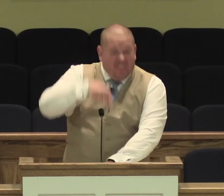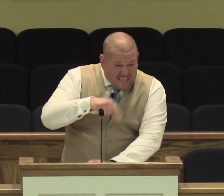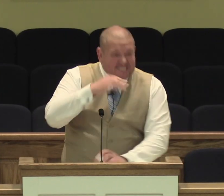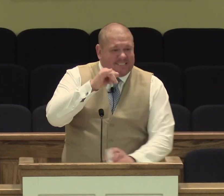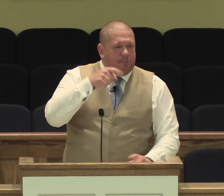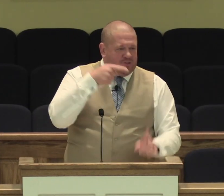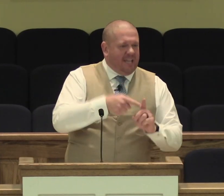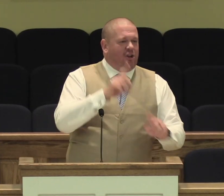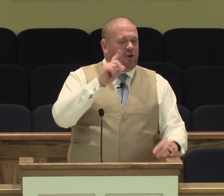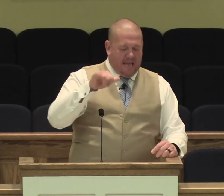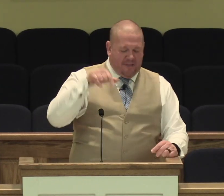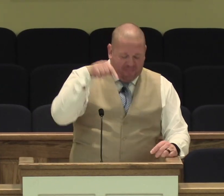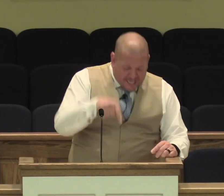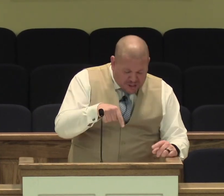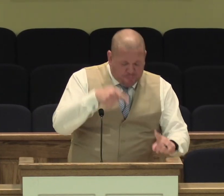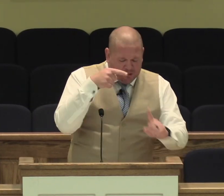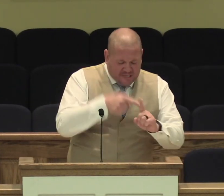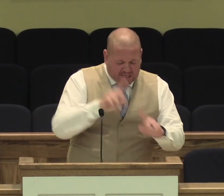see,